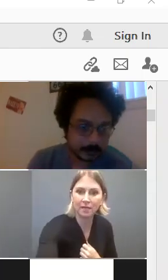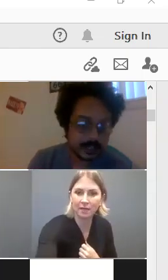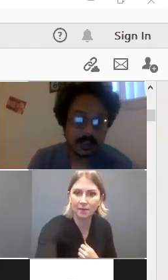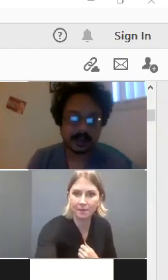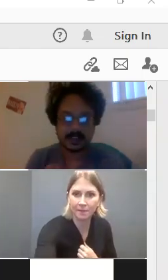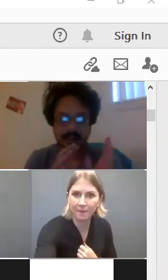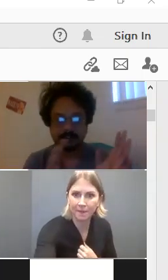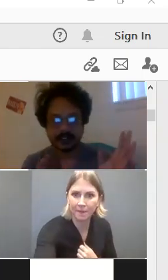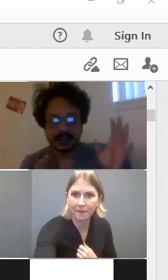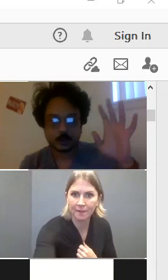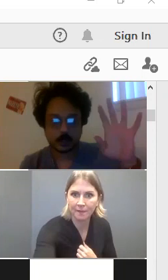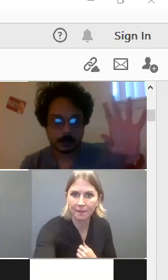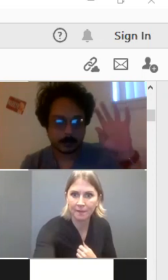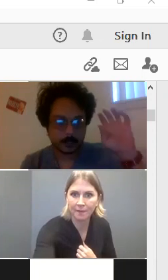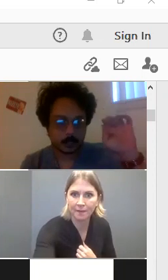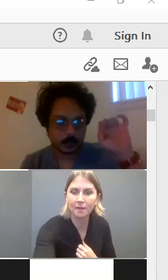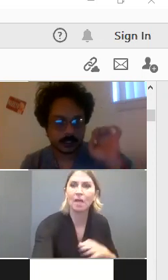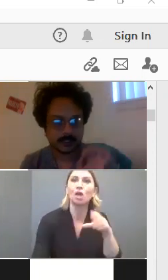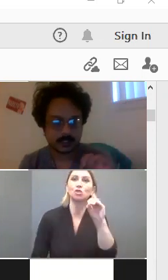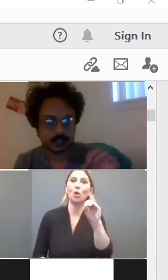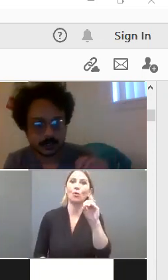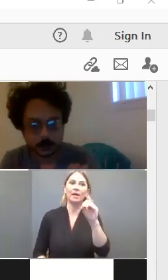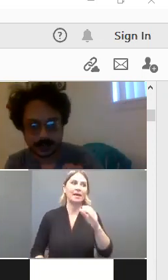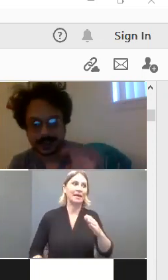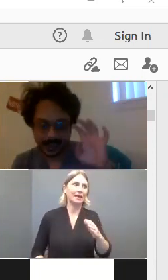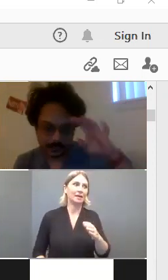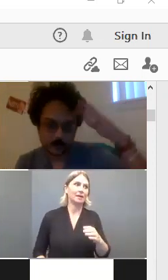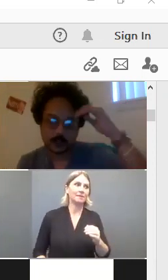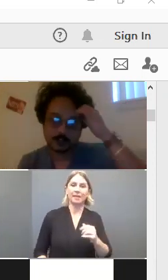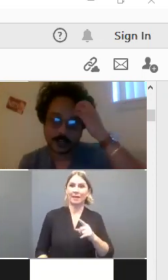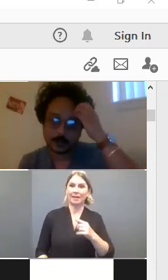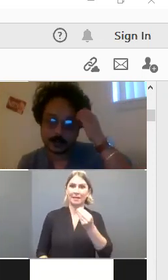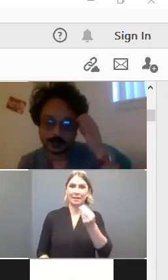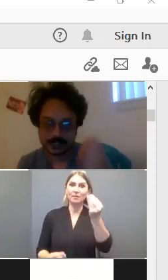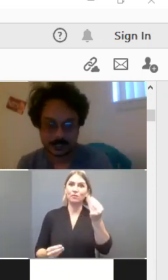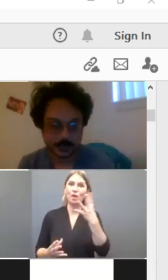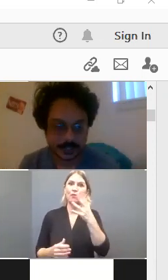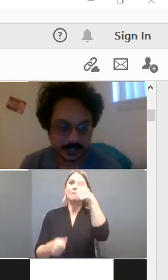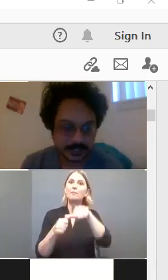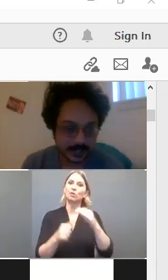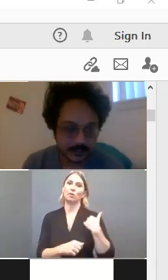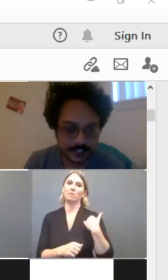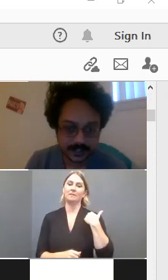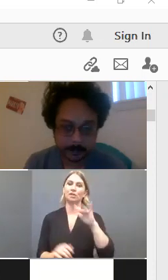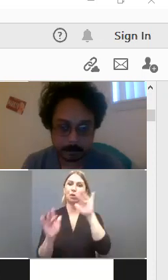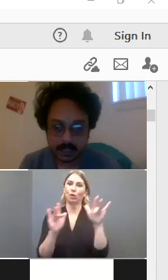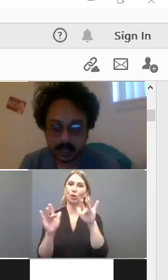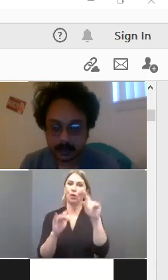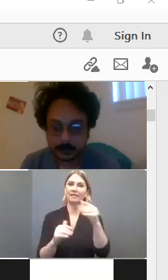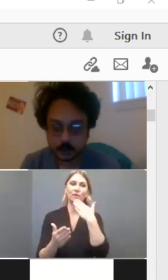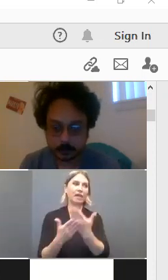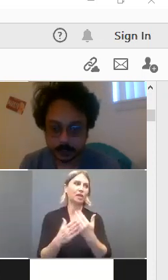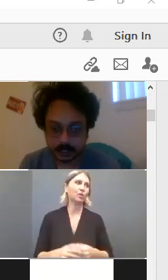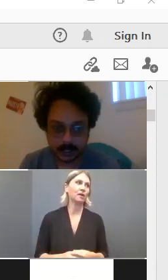Thank you for reminding me. And in every class, do remind me to record these sessions. So I usually forget to record these sessions. Thank you, Vasireti.